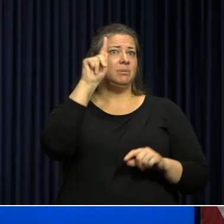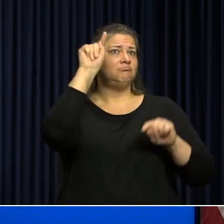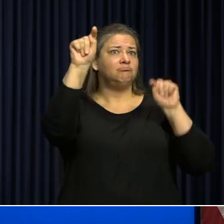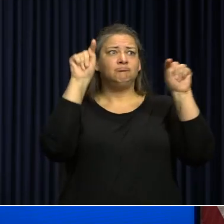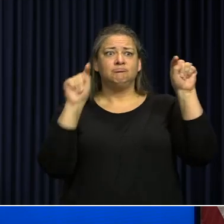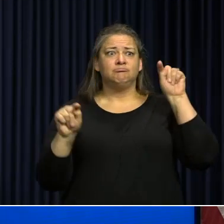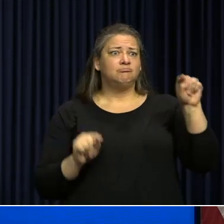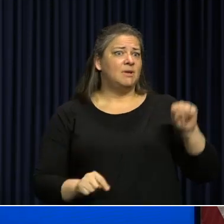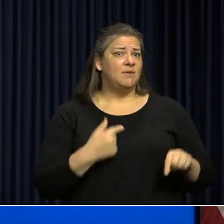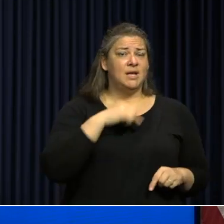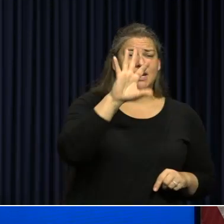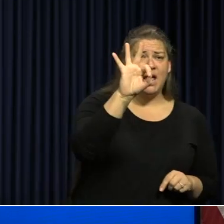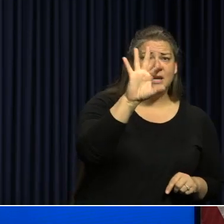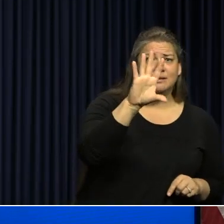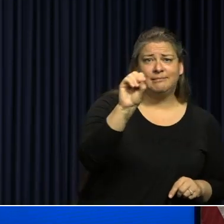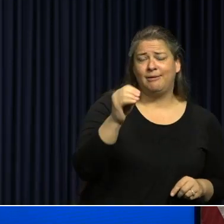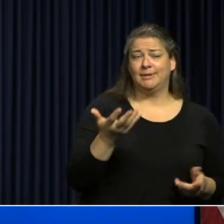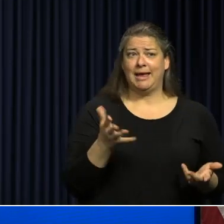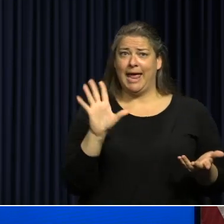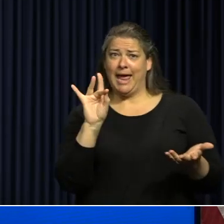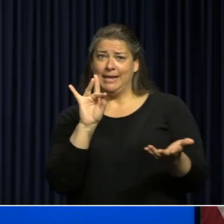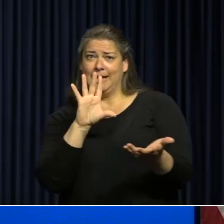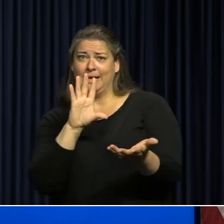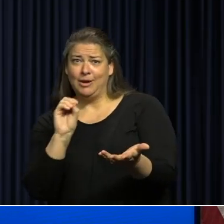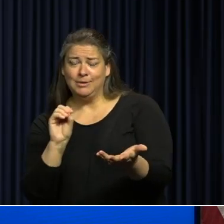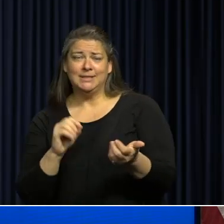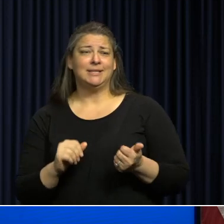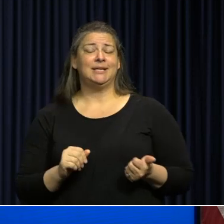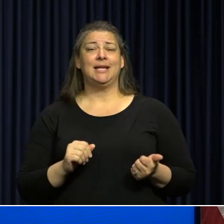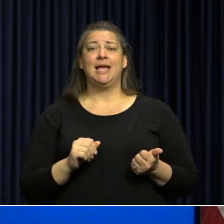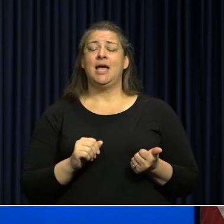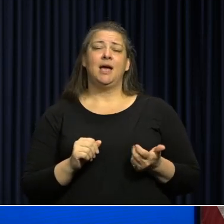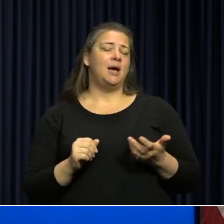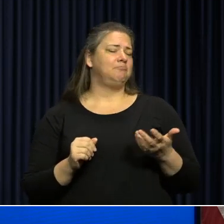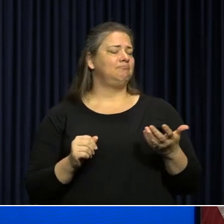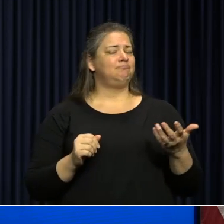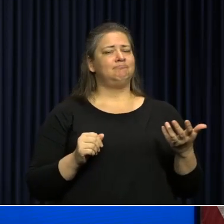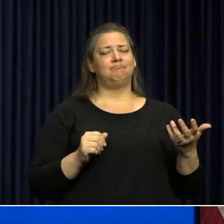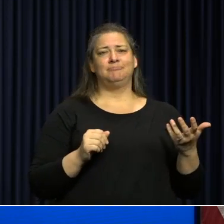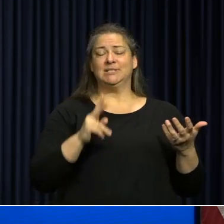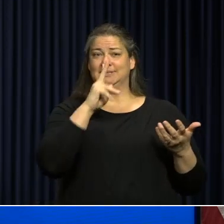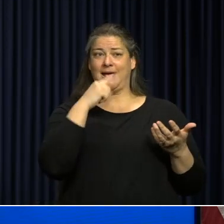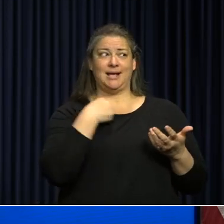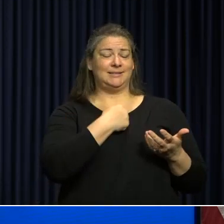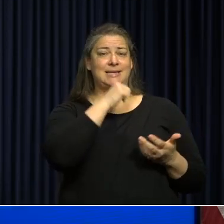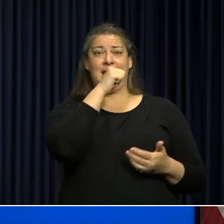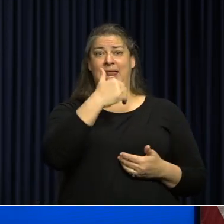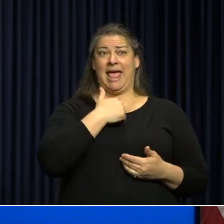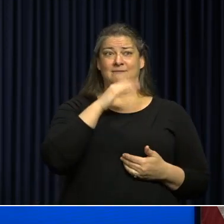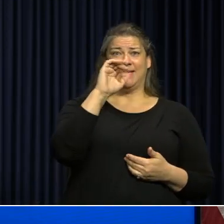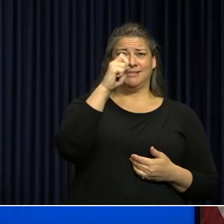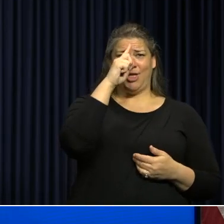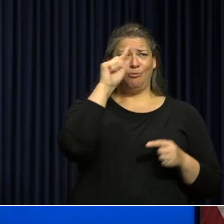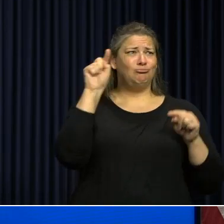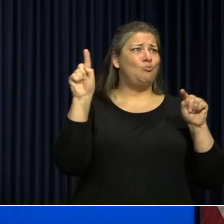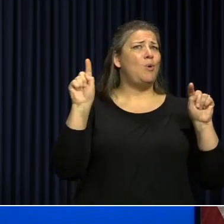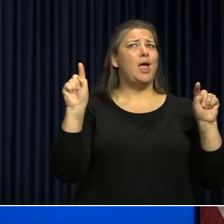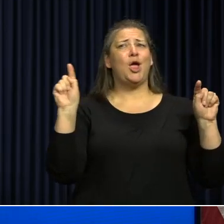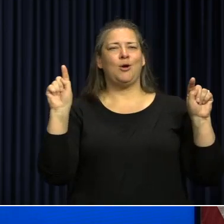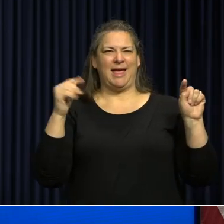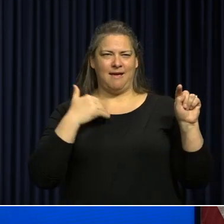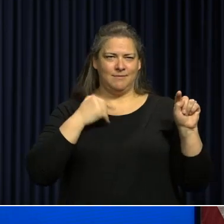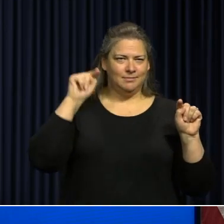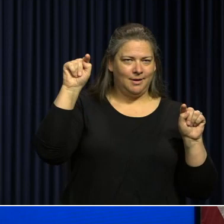9 counties, maybe we're 8 counties left that you would see as not having a case, there is a case